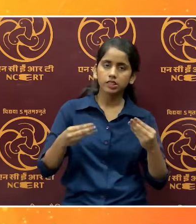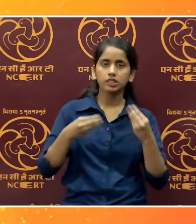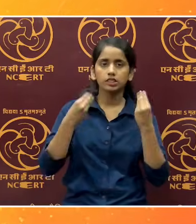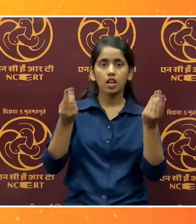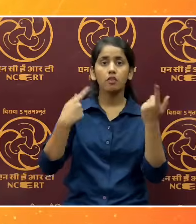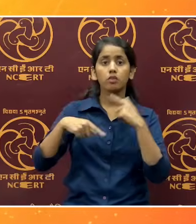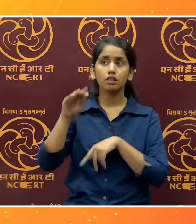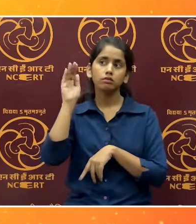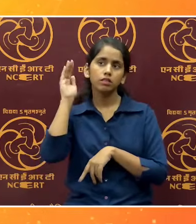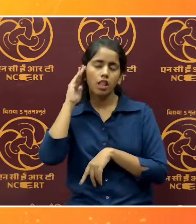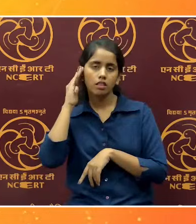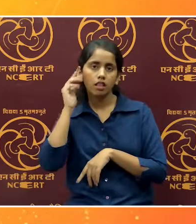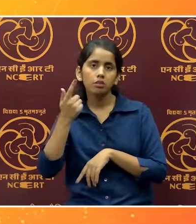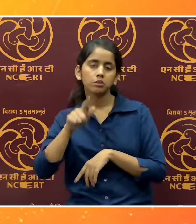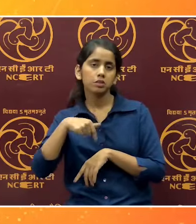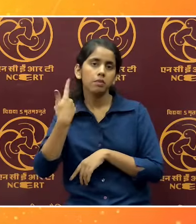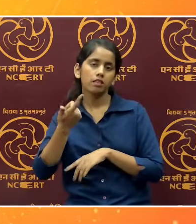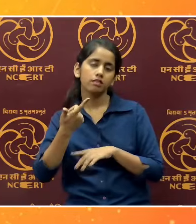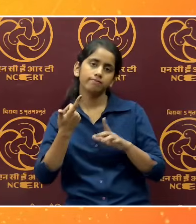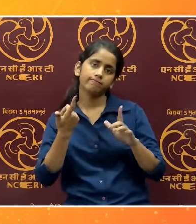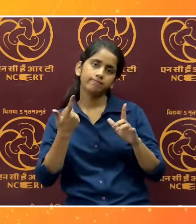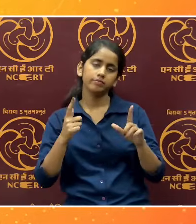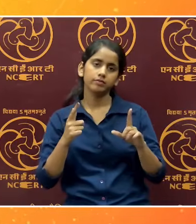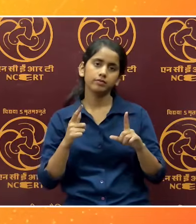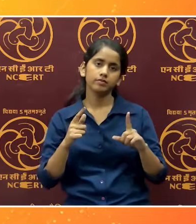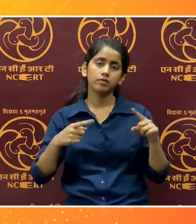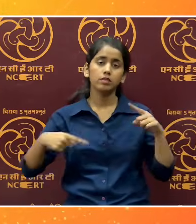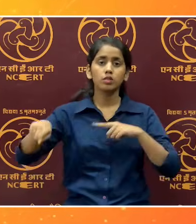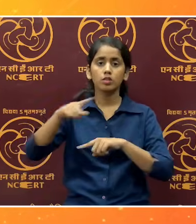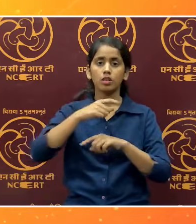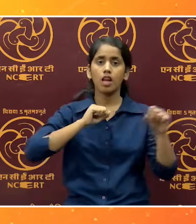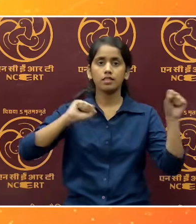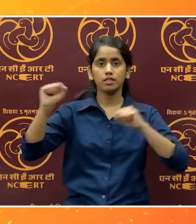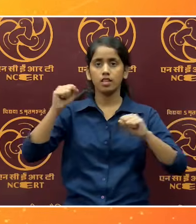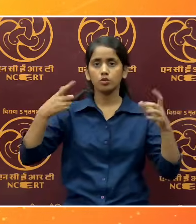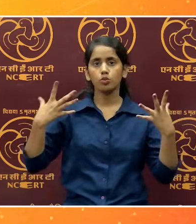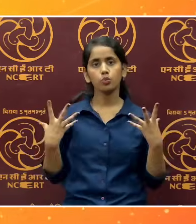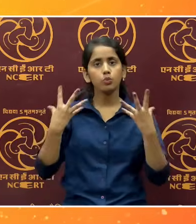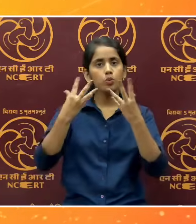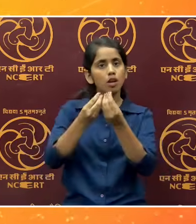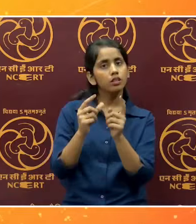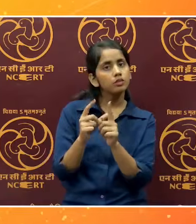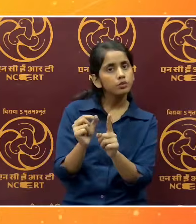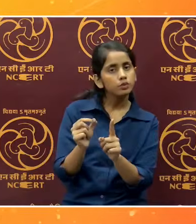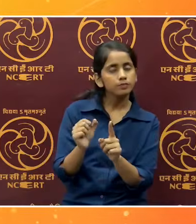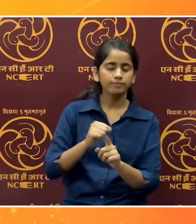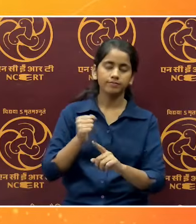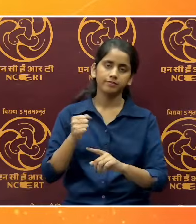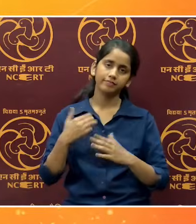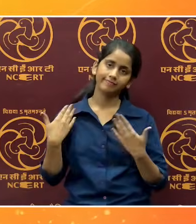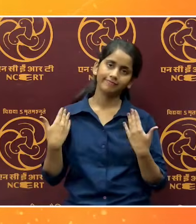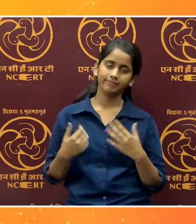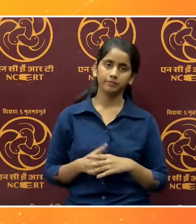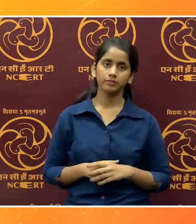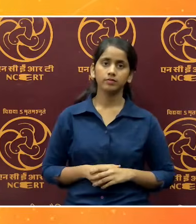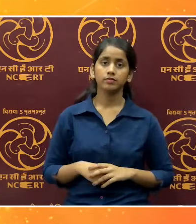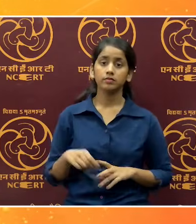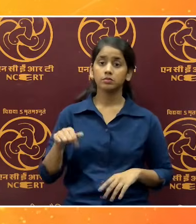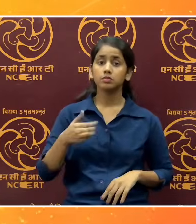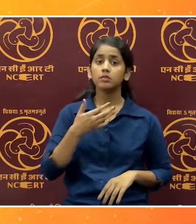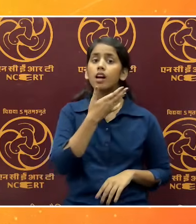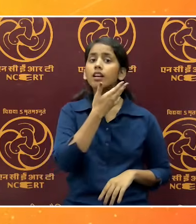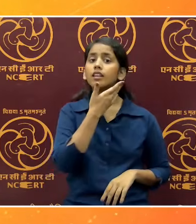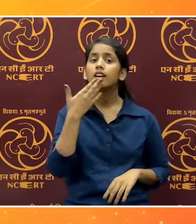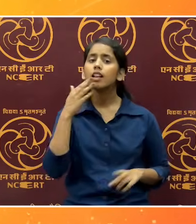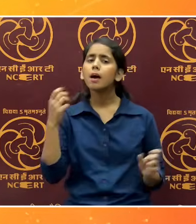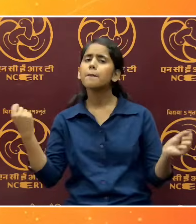them listen as well. So, we will do this exercise together. Tanvi Sure. ma'am? Yes, ma'am. Yes. So, my colors